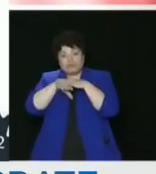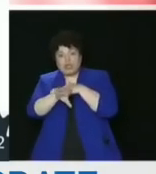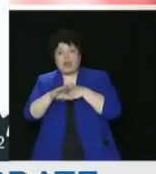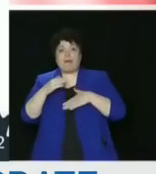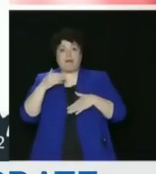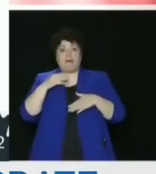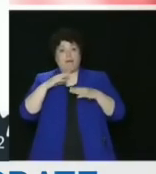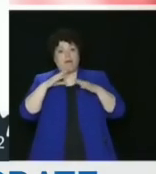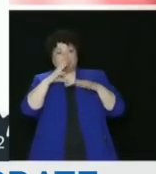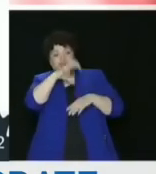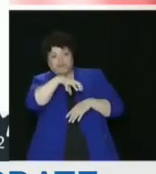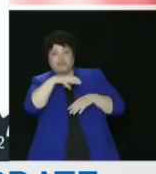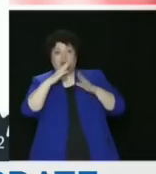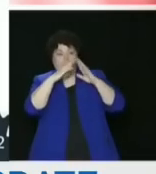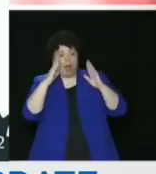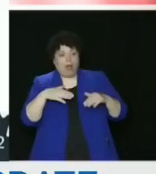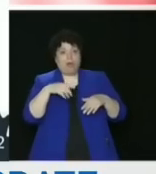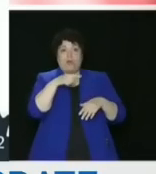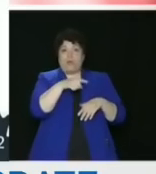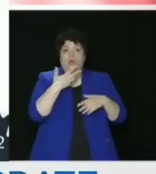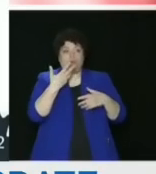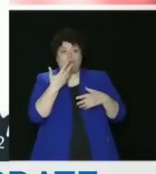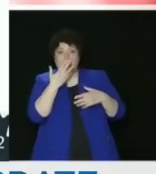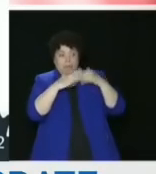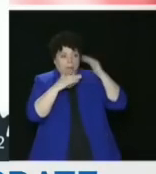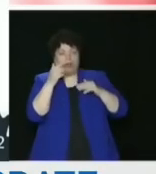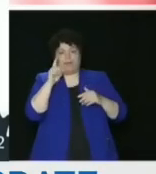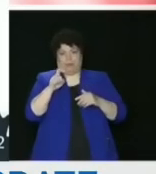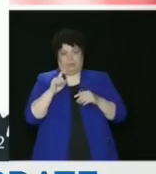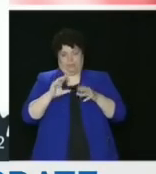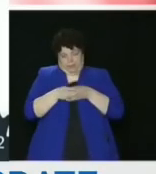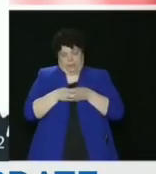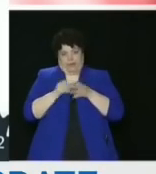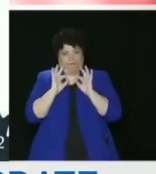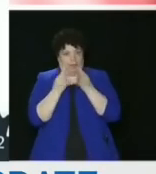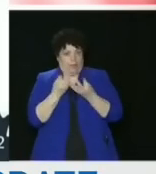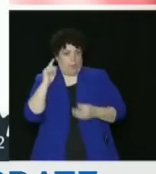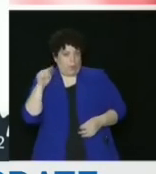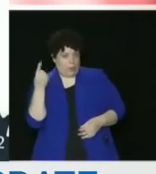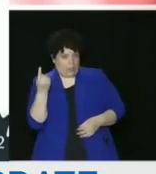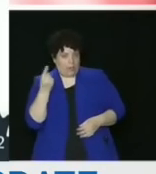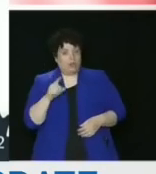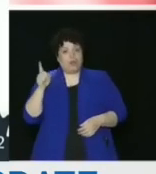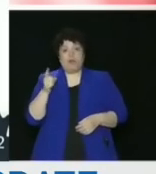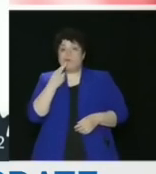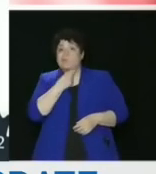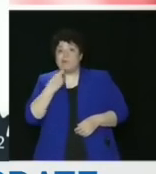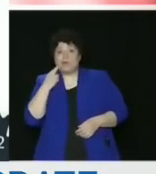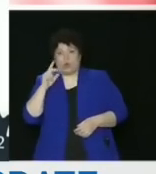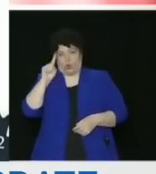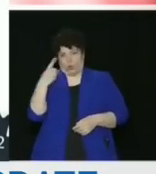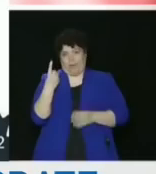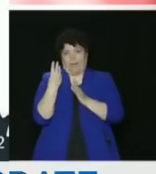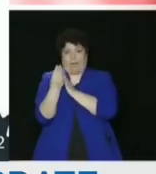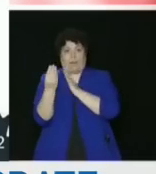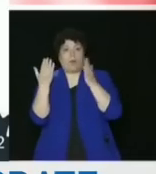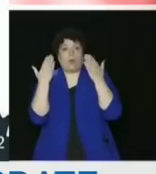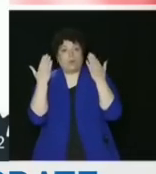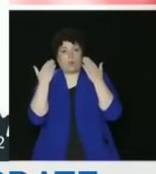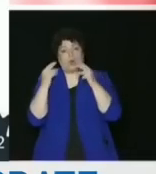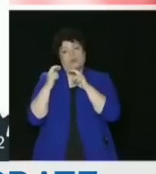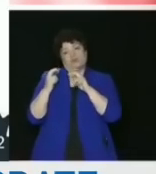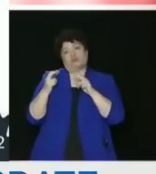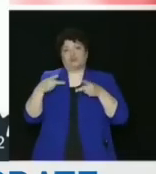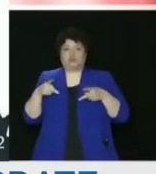gatherings remain limited to just household members, and only outdoor dining is permitted. In